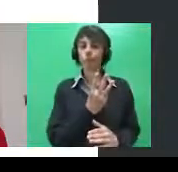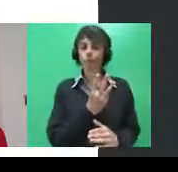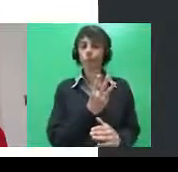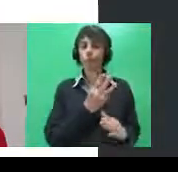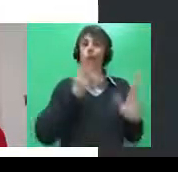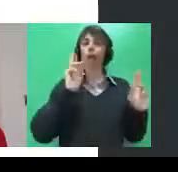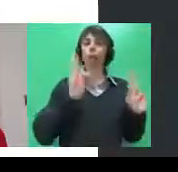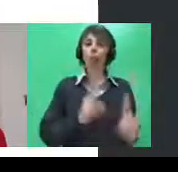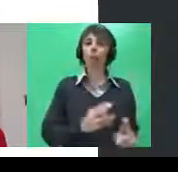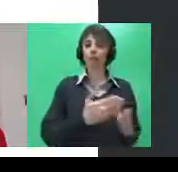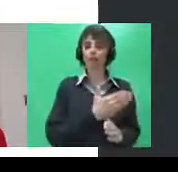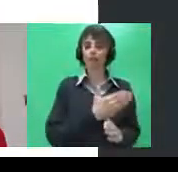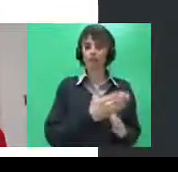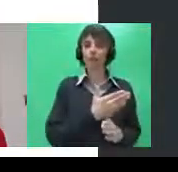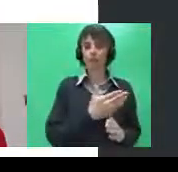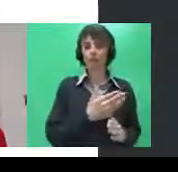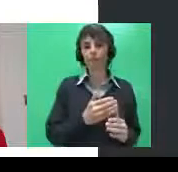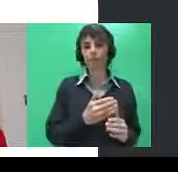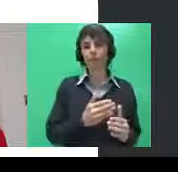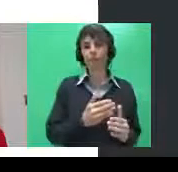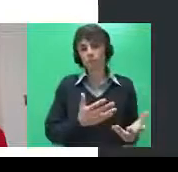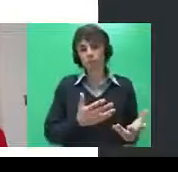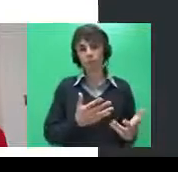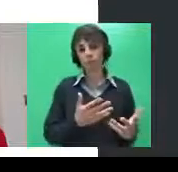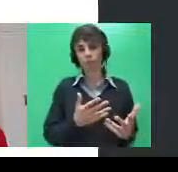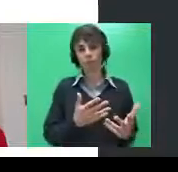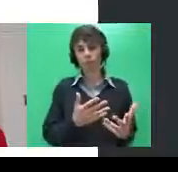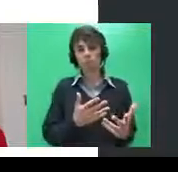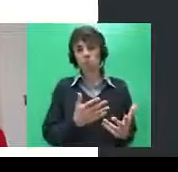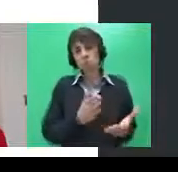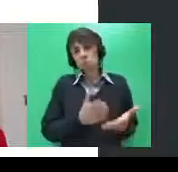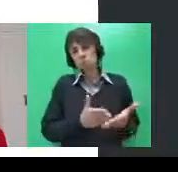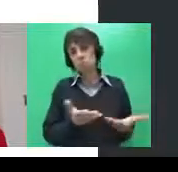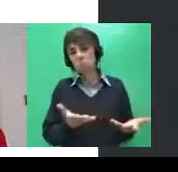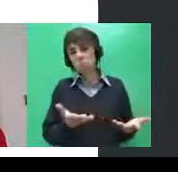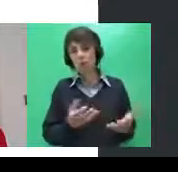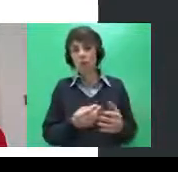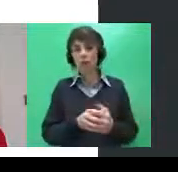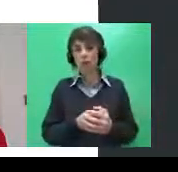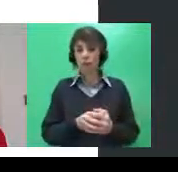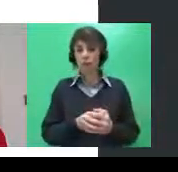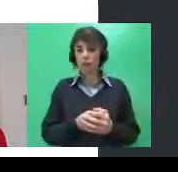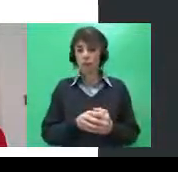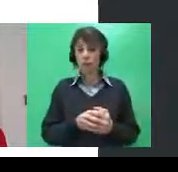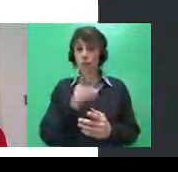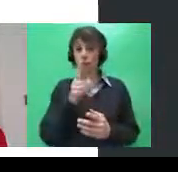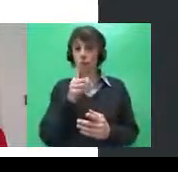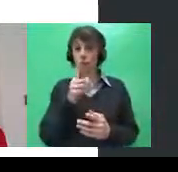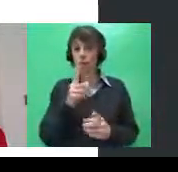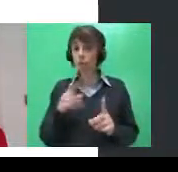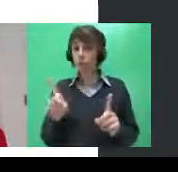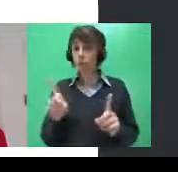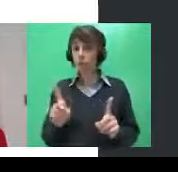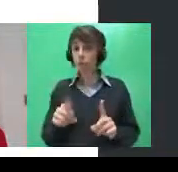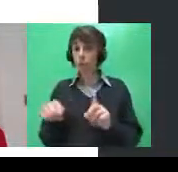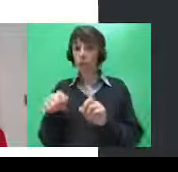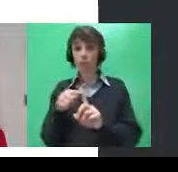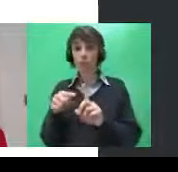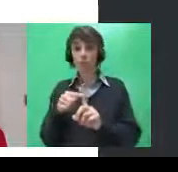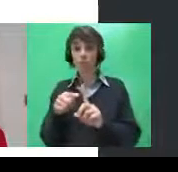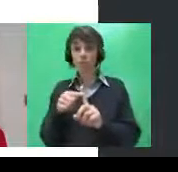individuals that live with 3 or more impairments are much less likely to be active. But really positively, what we're seeing, and this is a